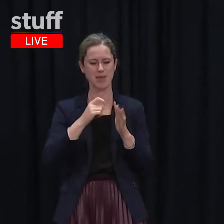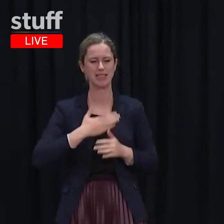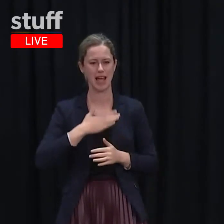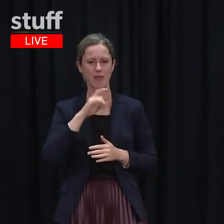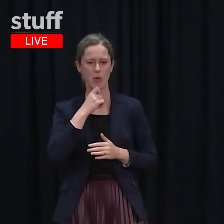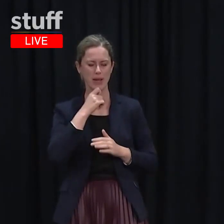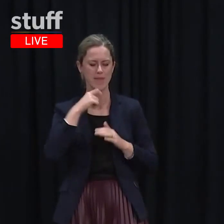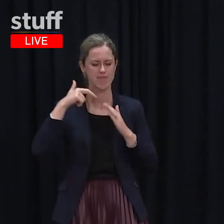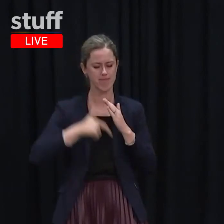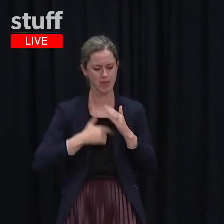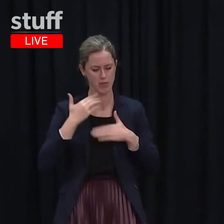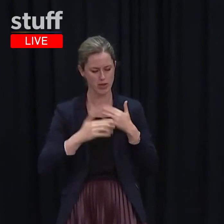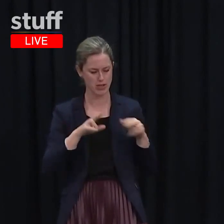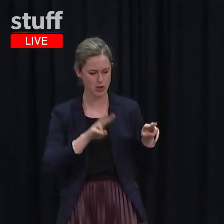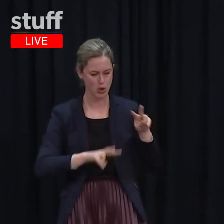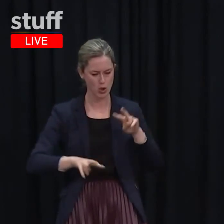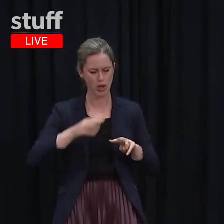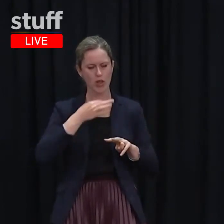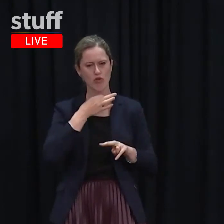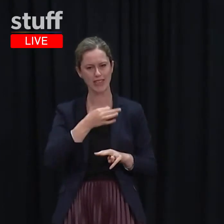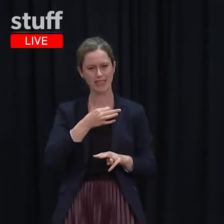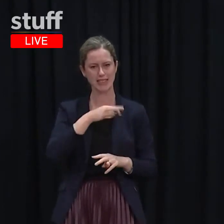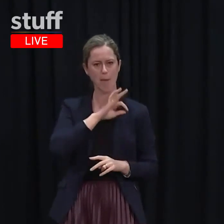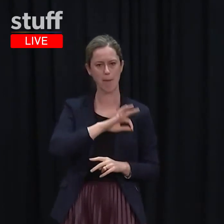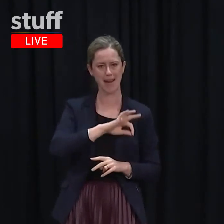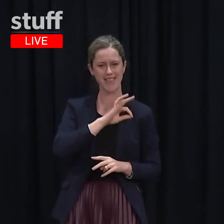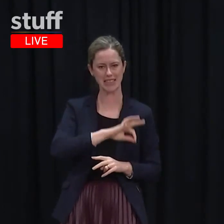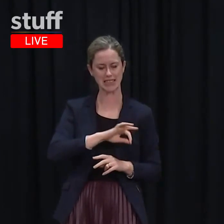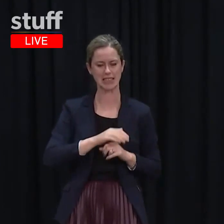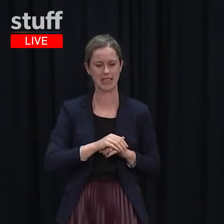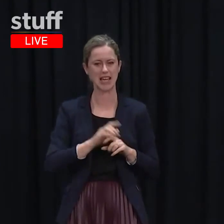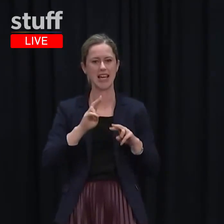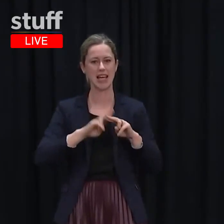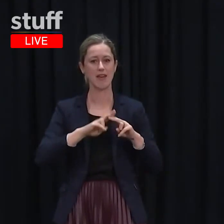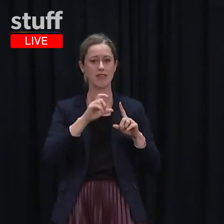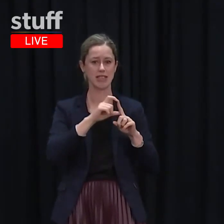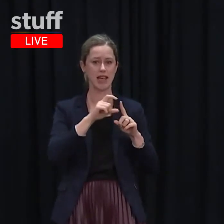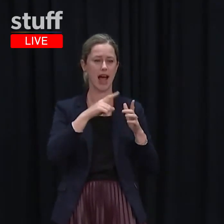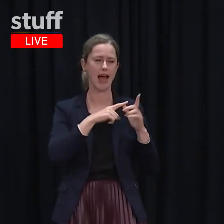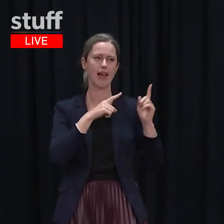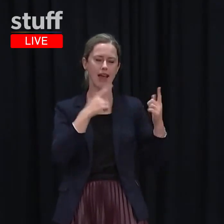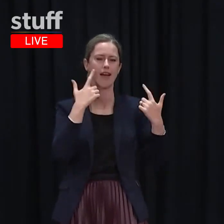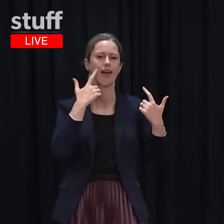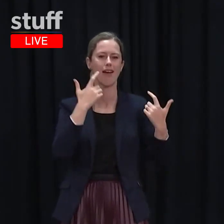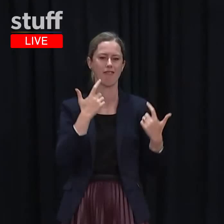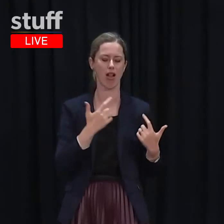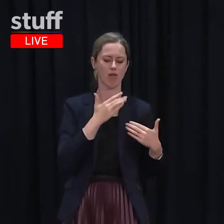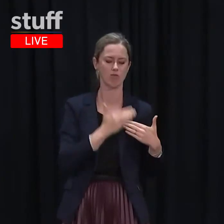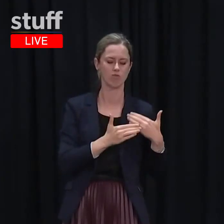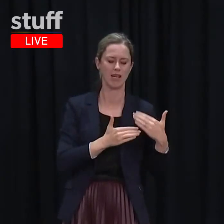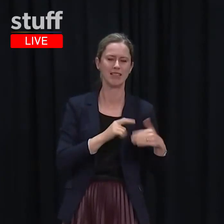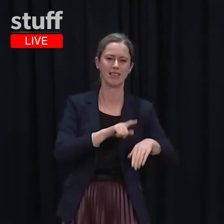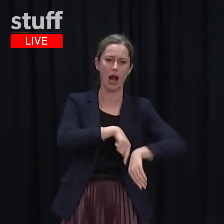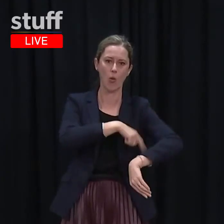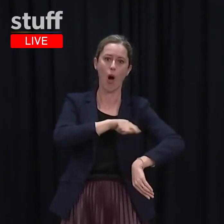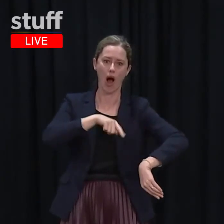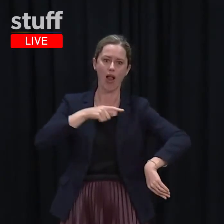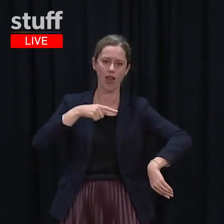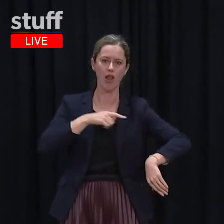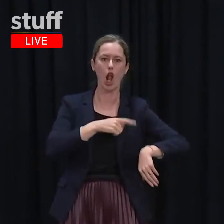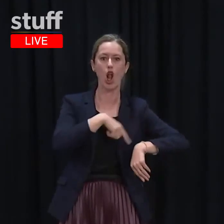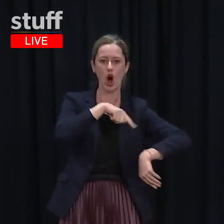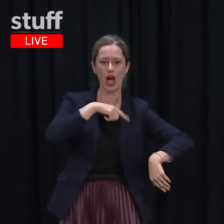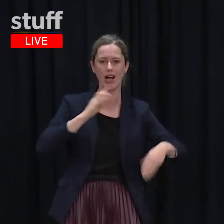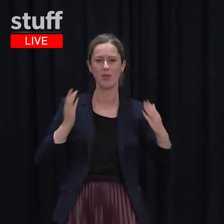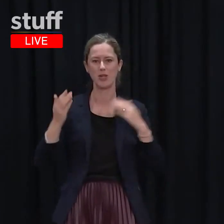do a very thorough process to look at the risks and benefits. And I think that's one of the things that the FDA were very careful to do as well. It took them quite a bit longer to